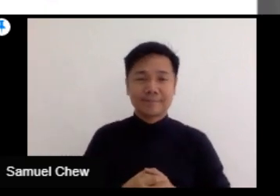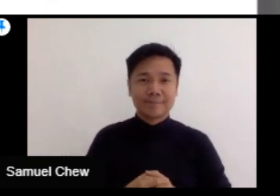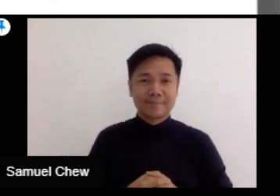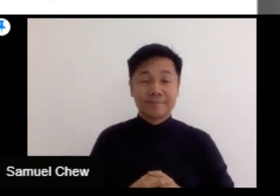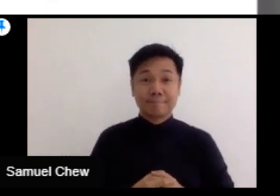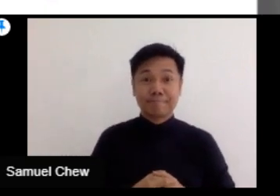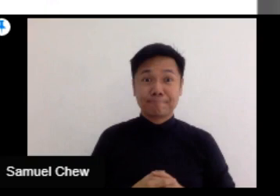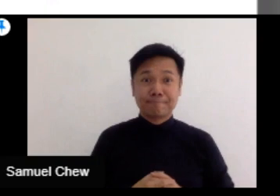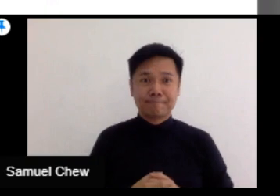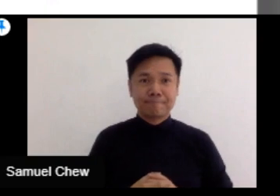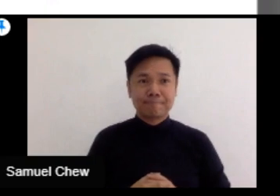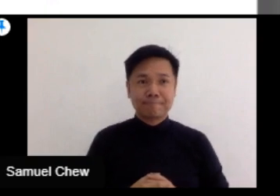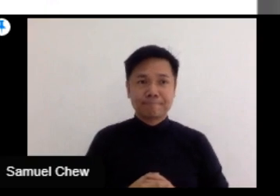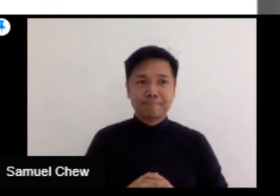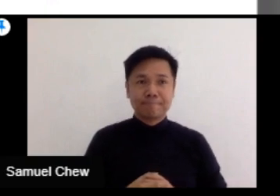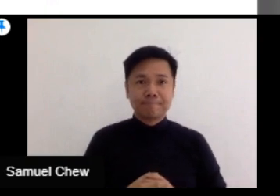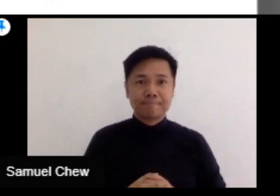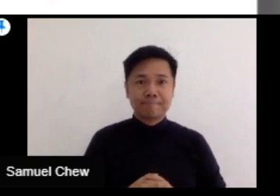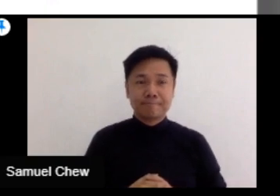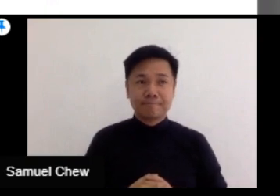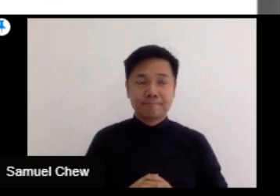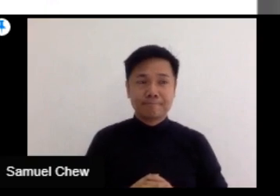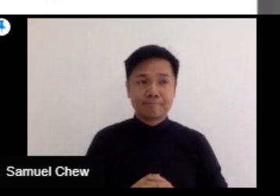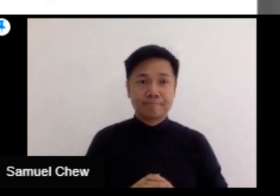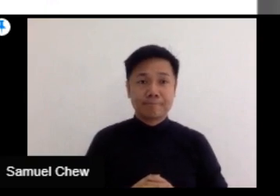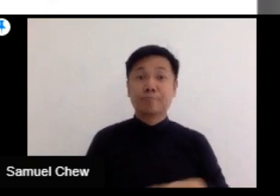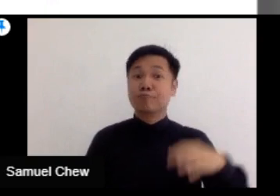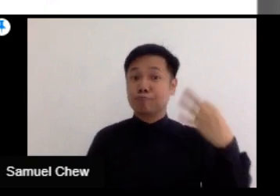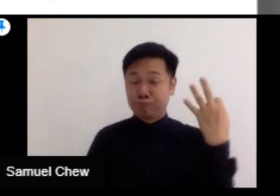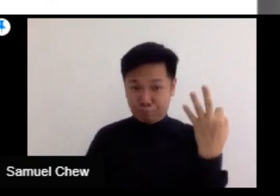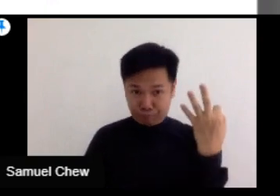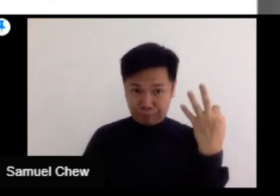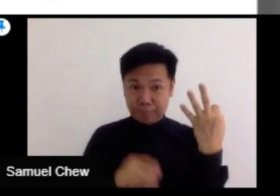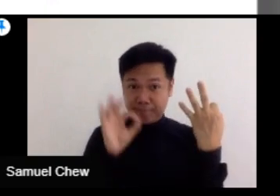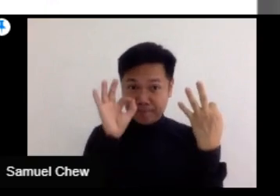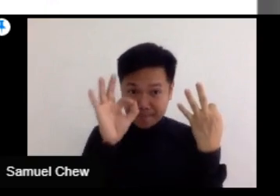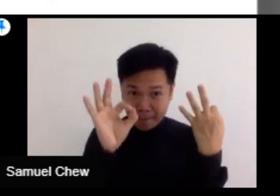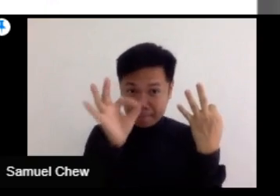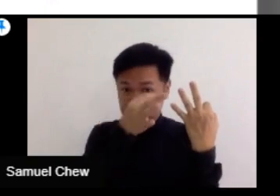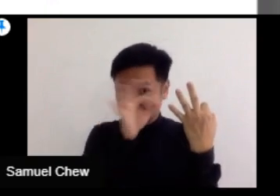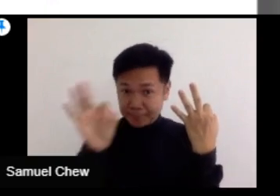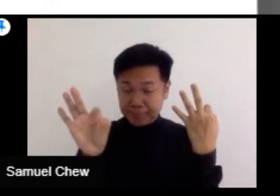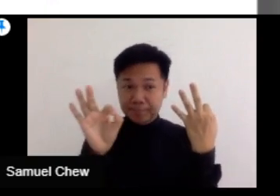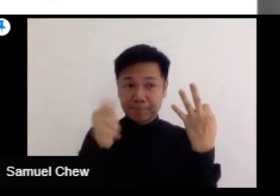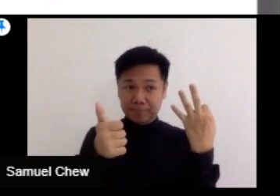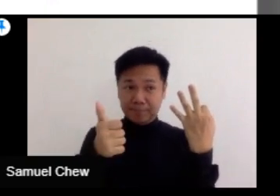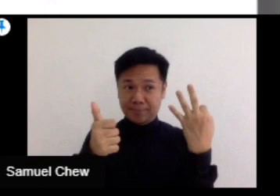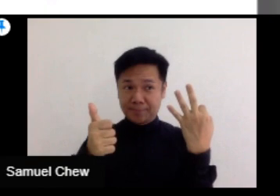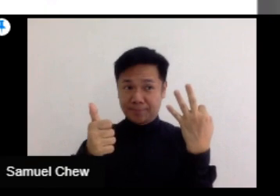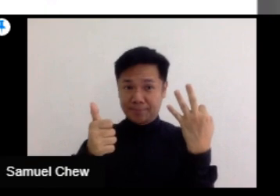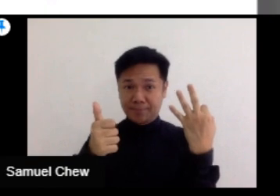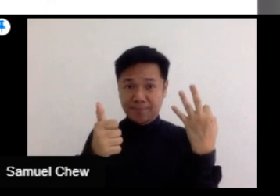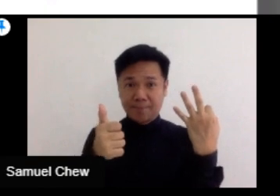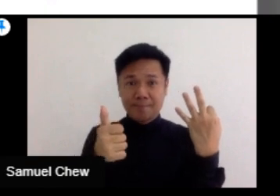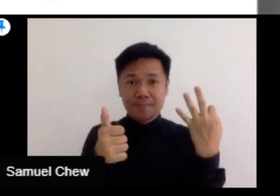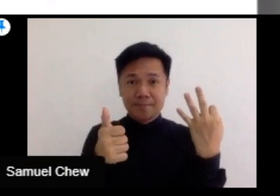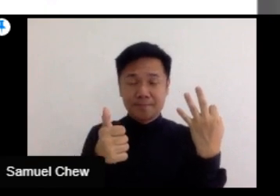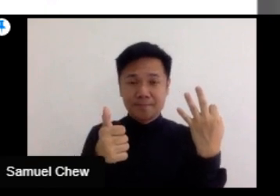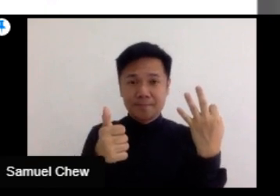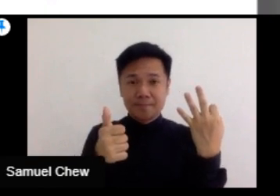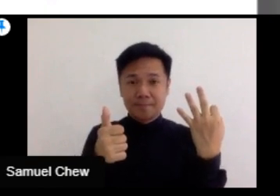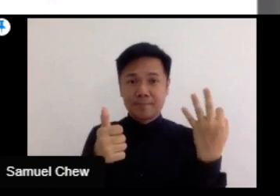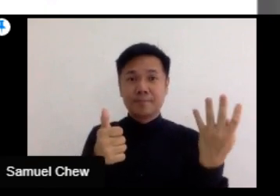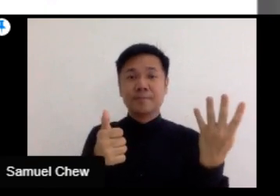So we agree on paragraph 3, and then we move